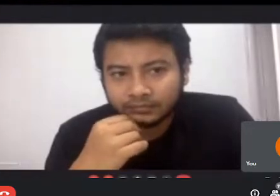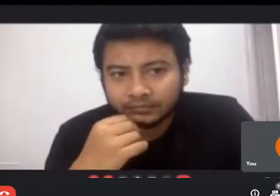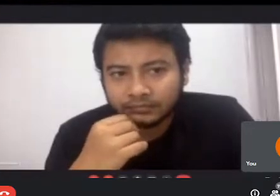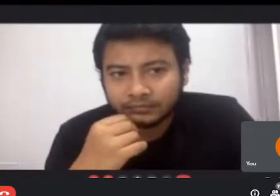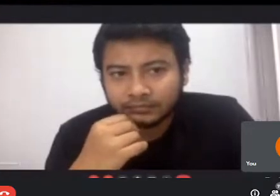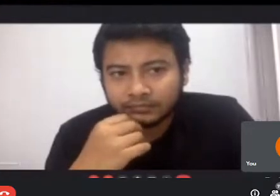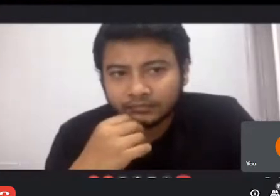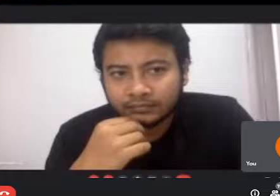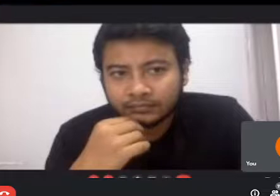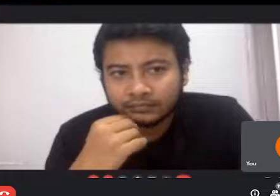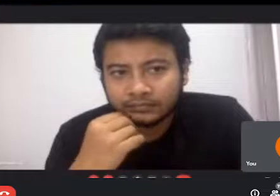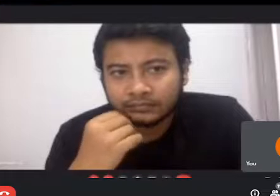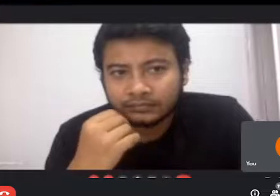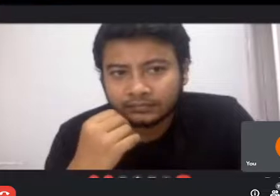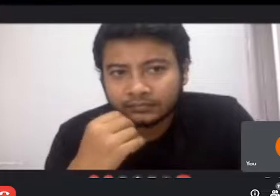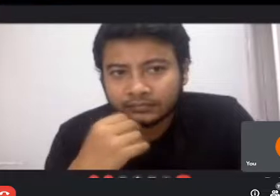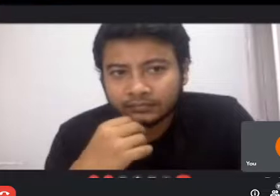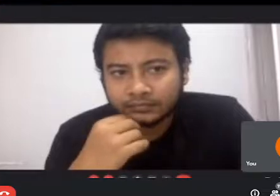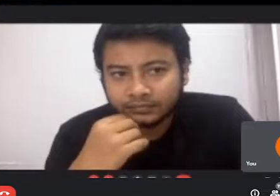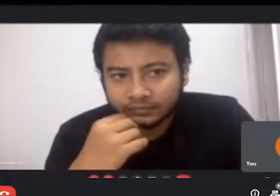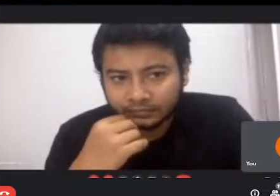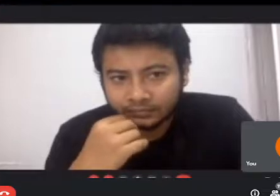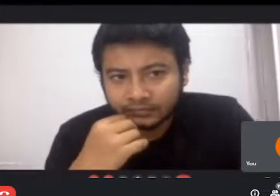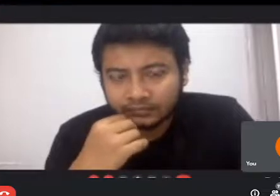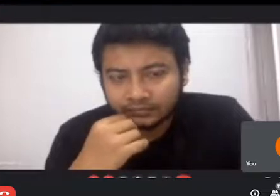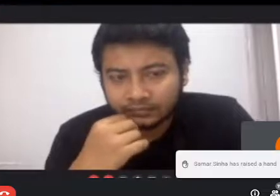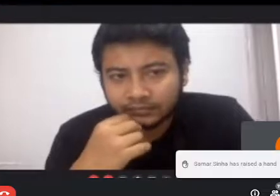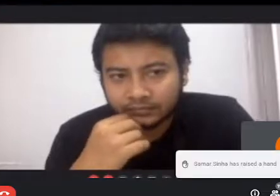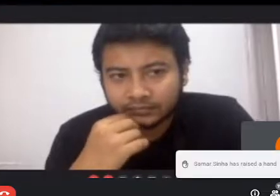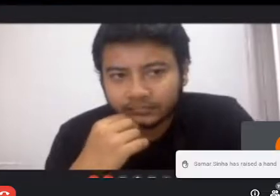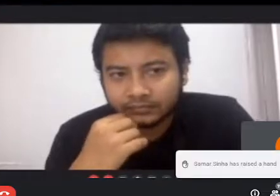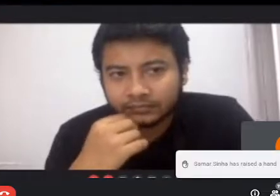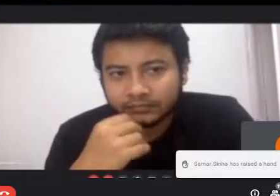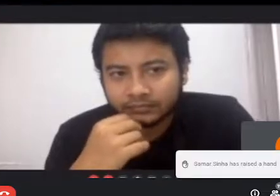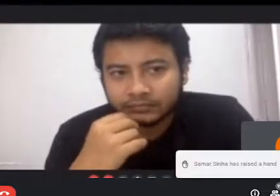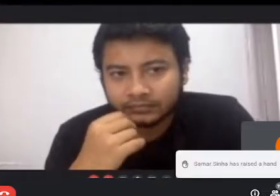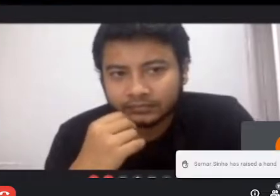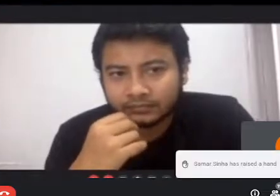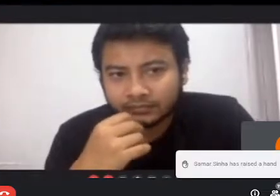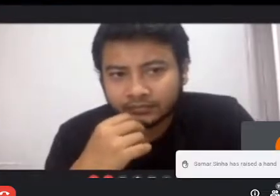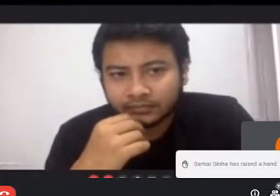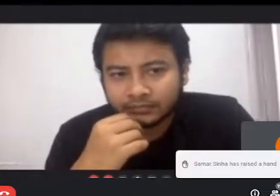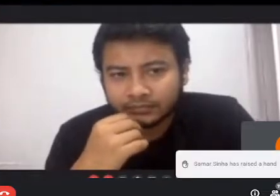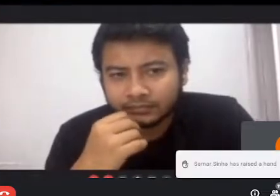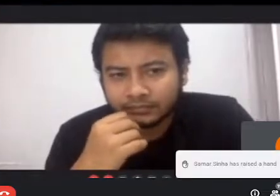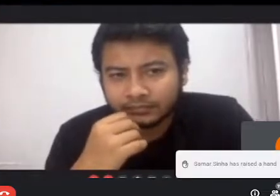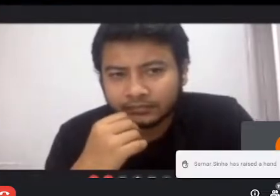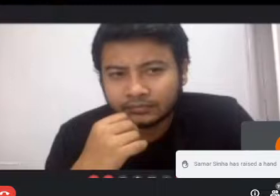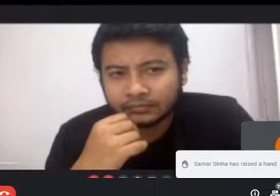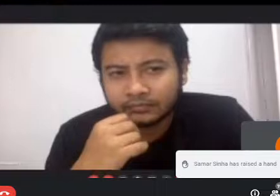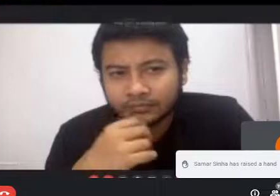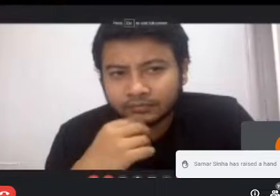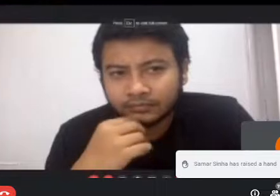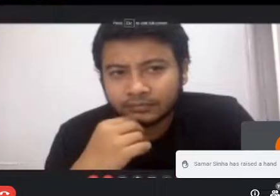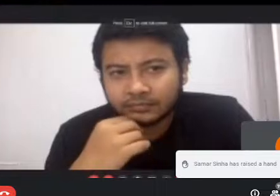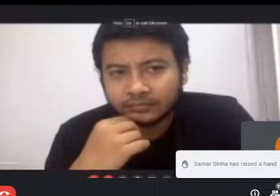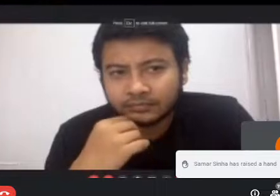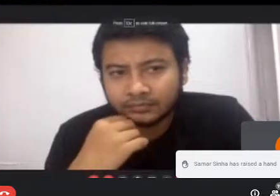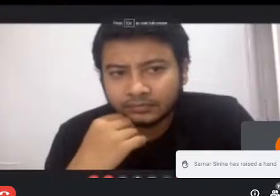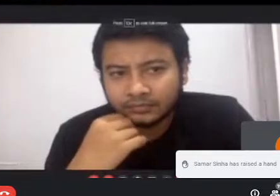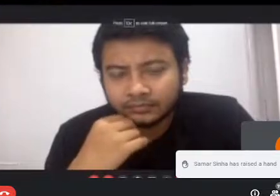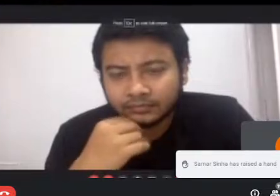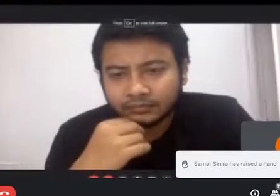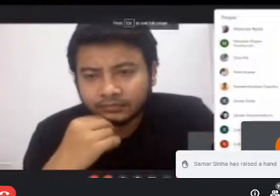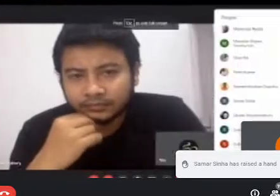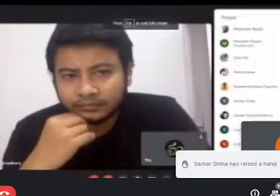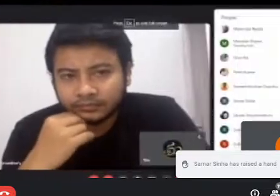deaf teacher has to teach, and the English is very long. It's very late time for them to go for school, and the school is not that, the system